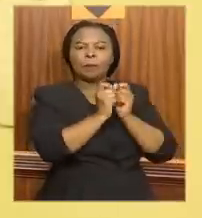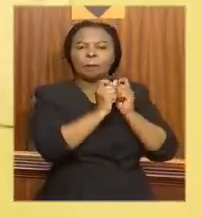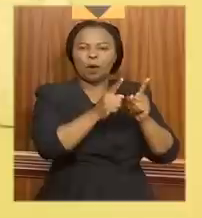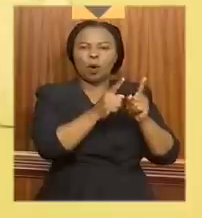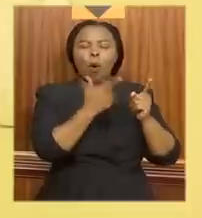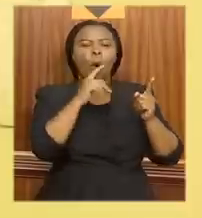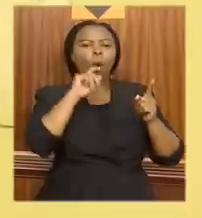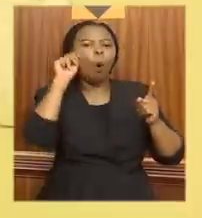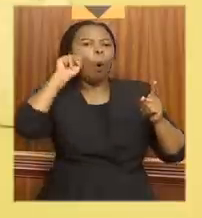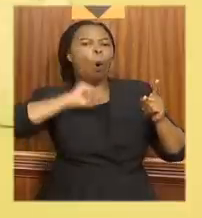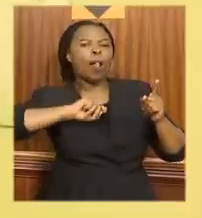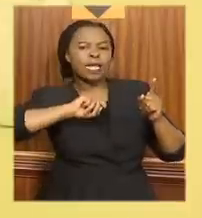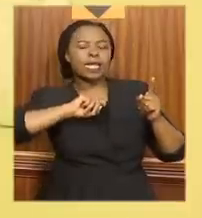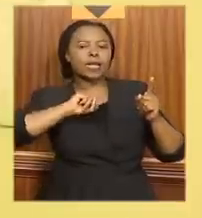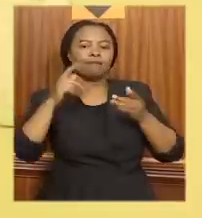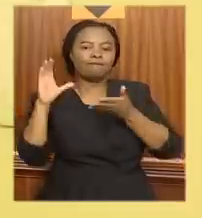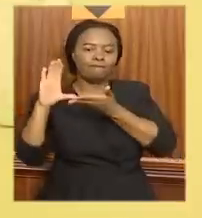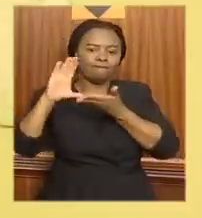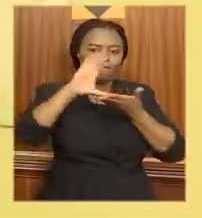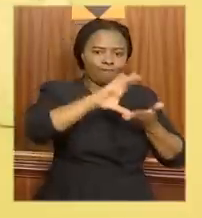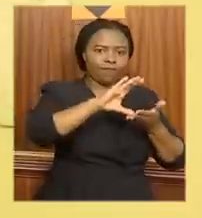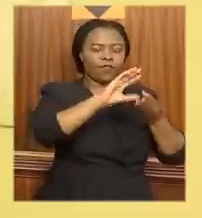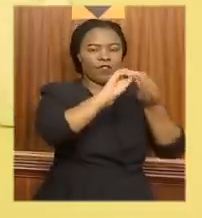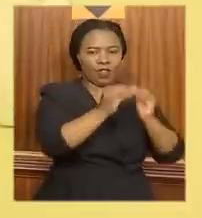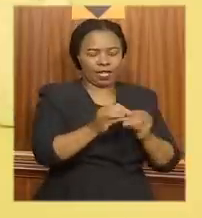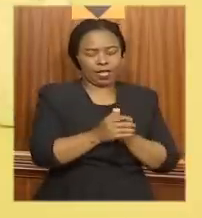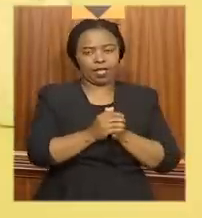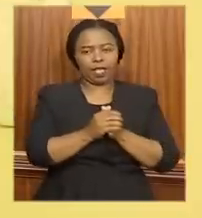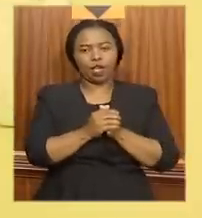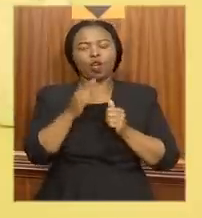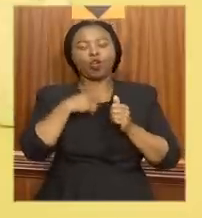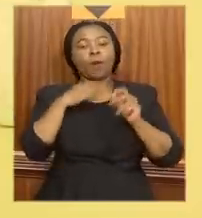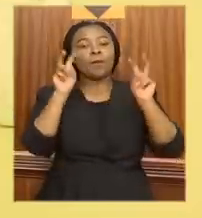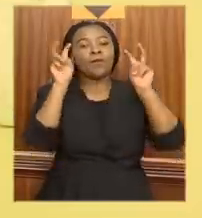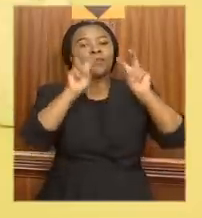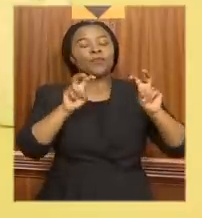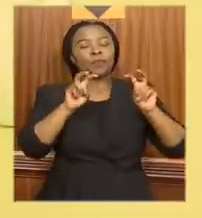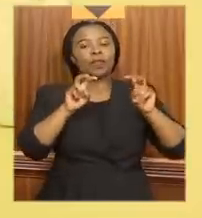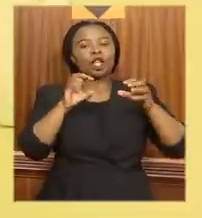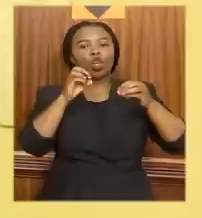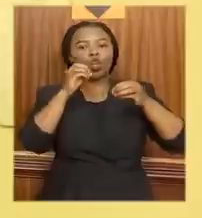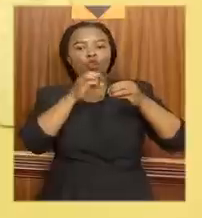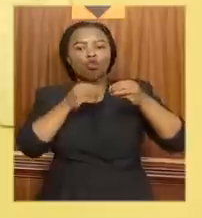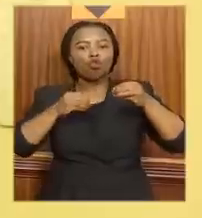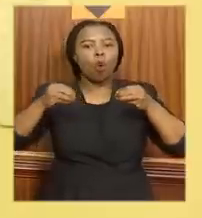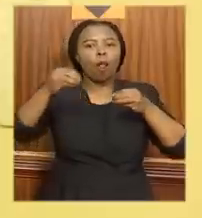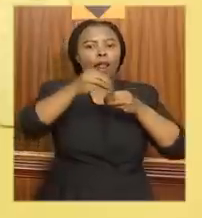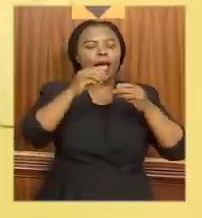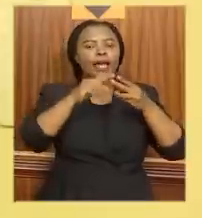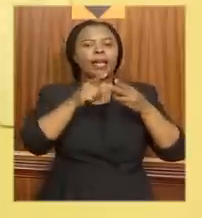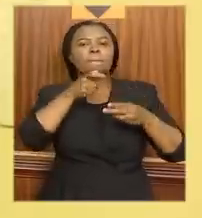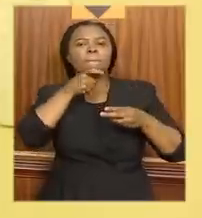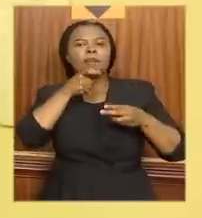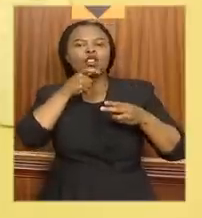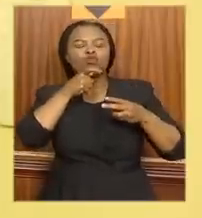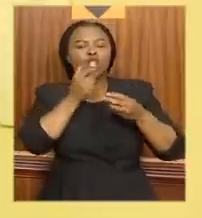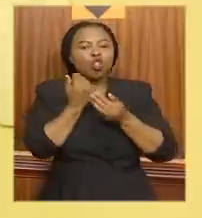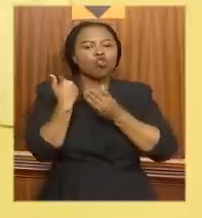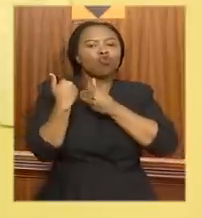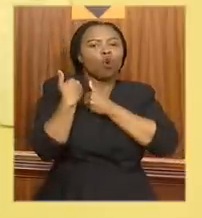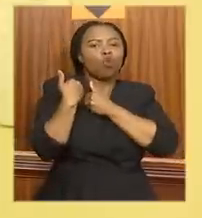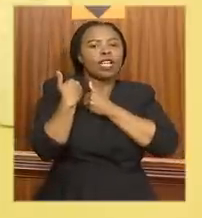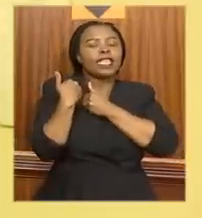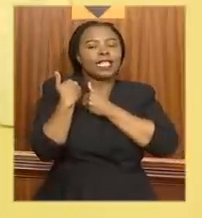Eskom will be constructing its first solar and battery storage projects at